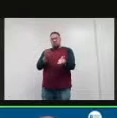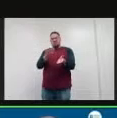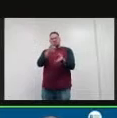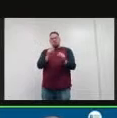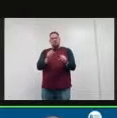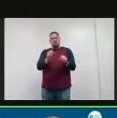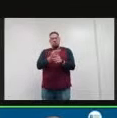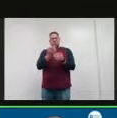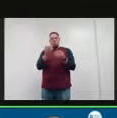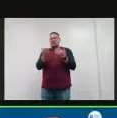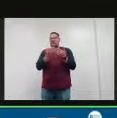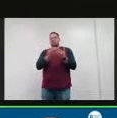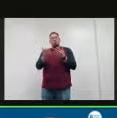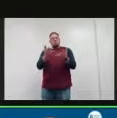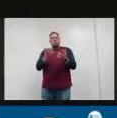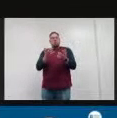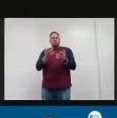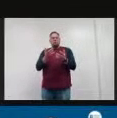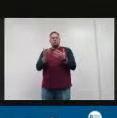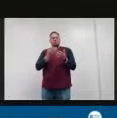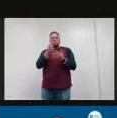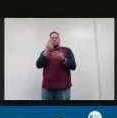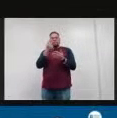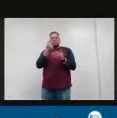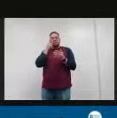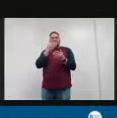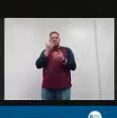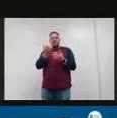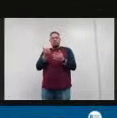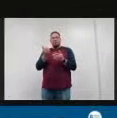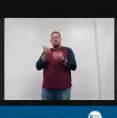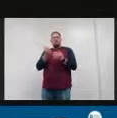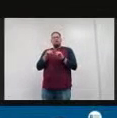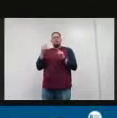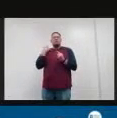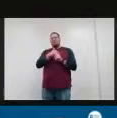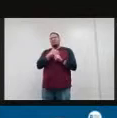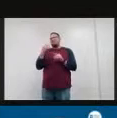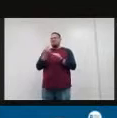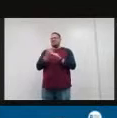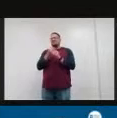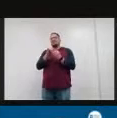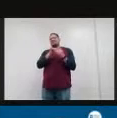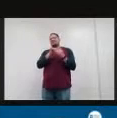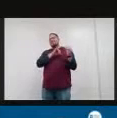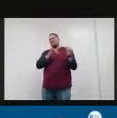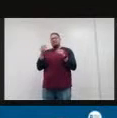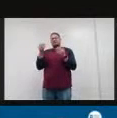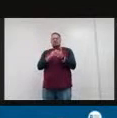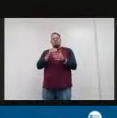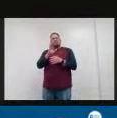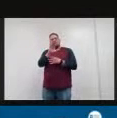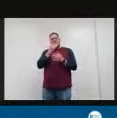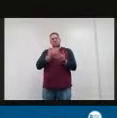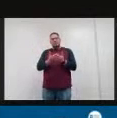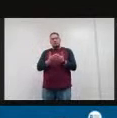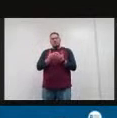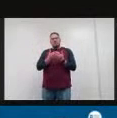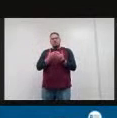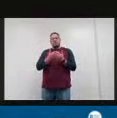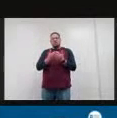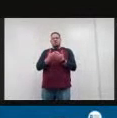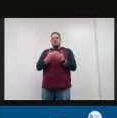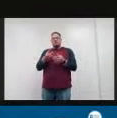best for the board. But we have to use the same thing. Again, yours was a good tool. You like $240 or $300